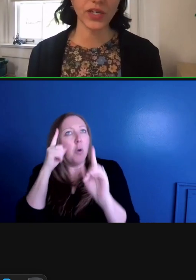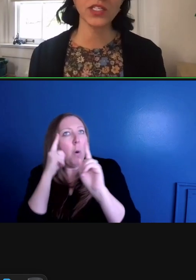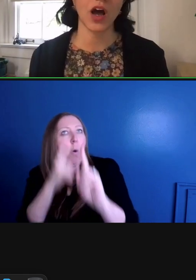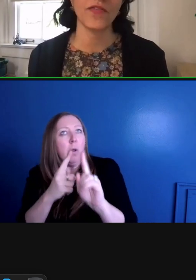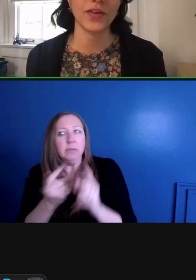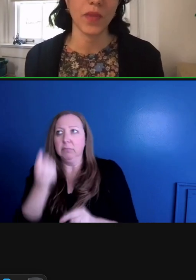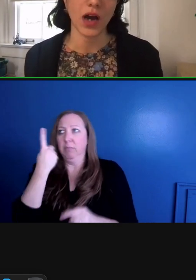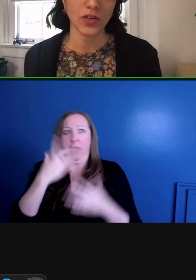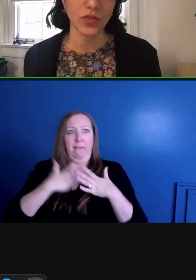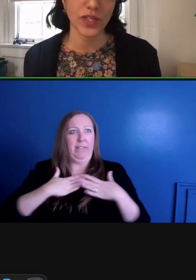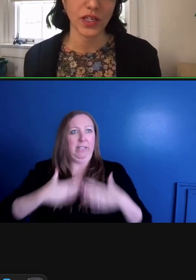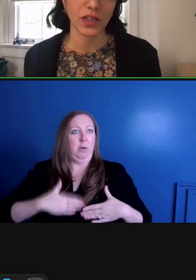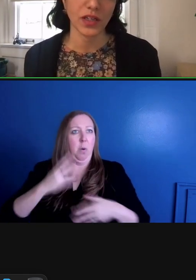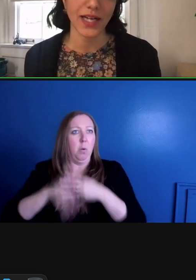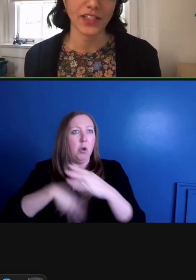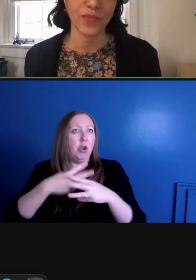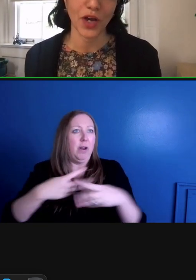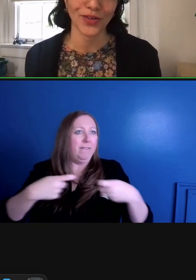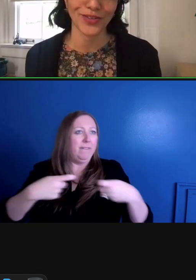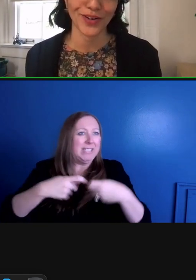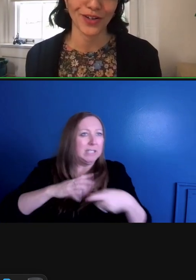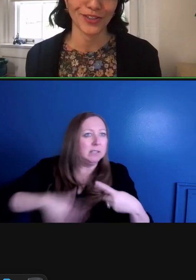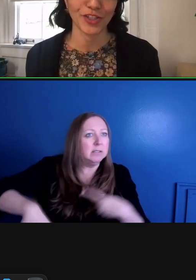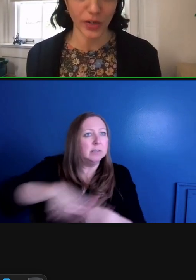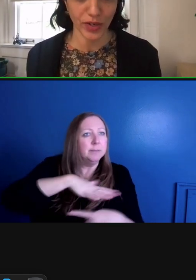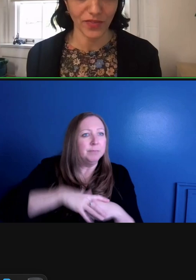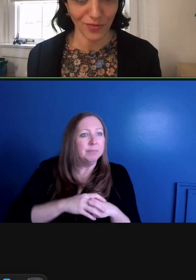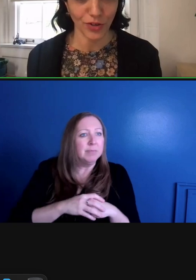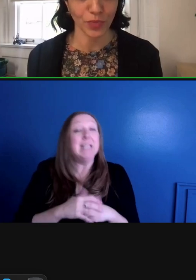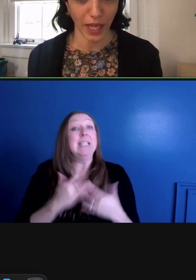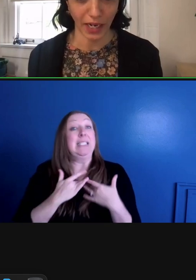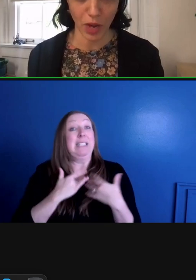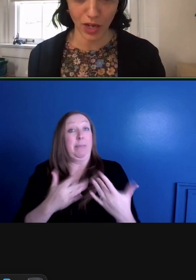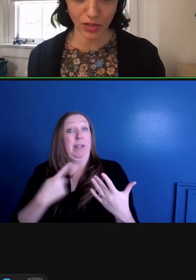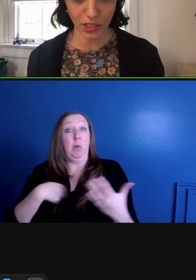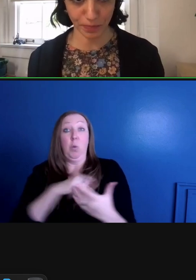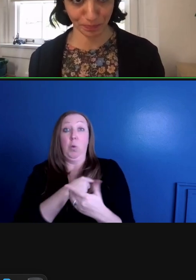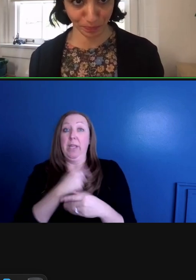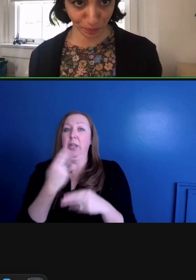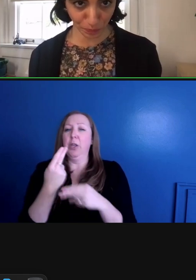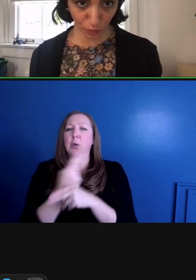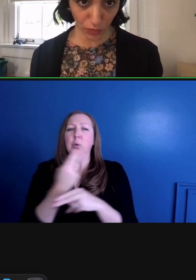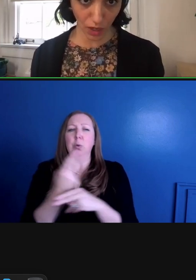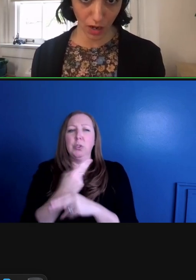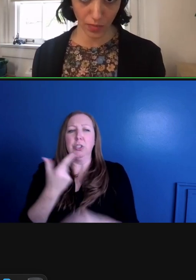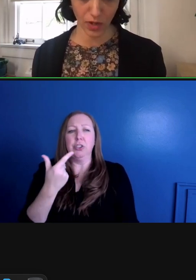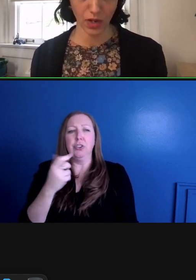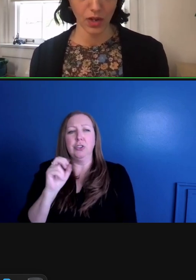And this theory is often modeled with a class of models called generative inverse planning models.